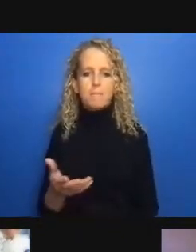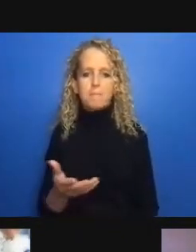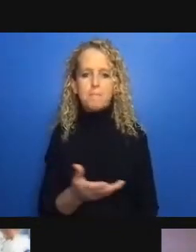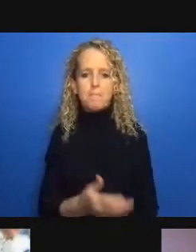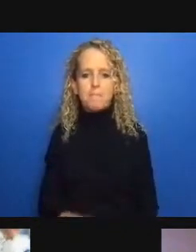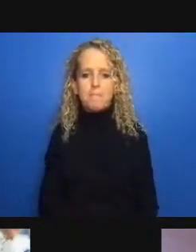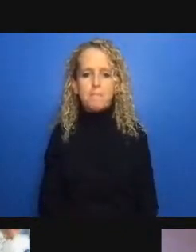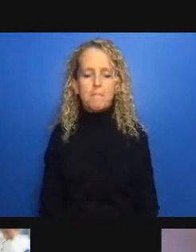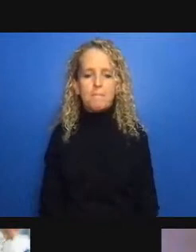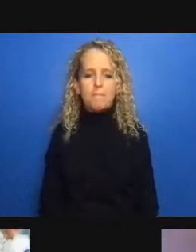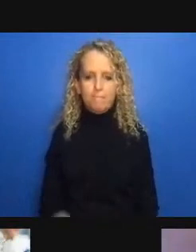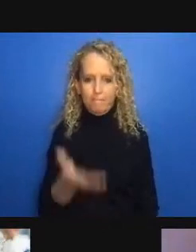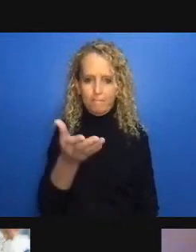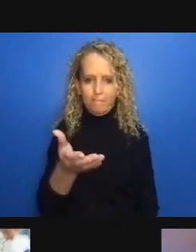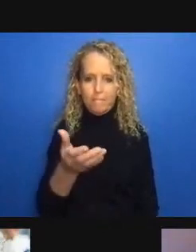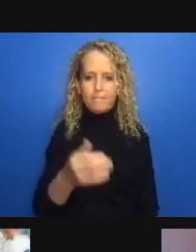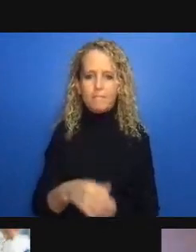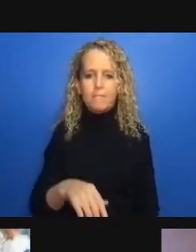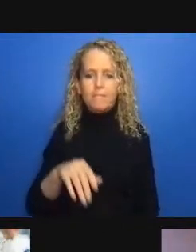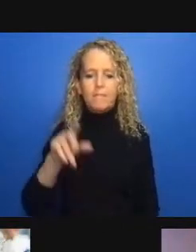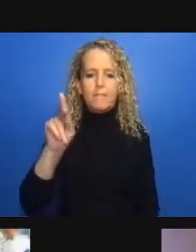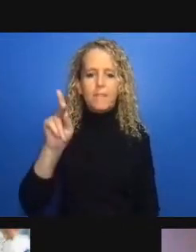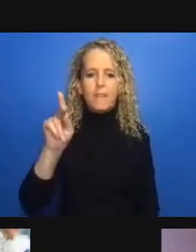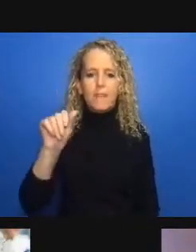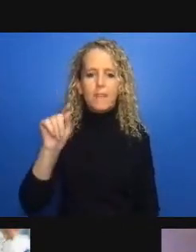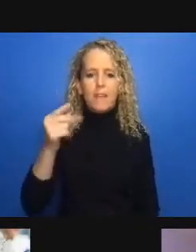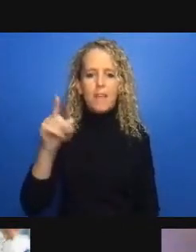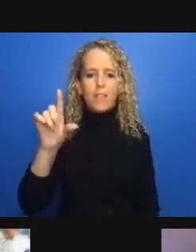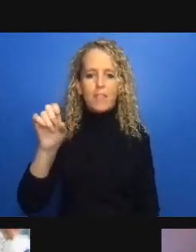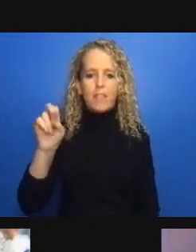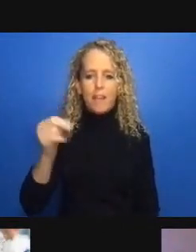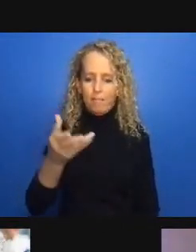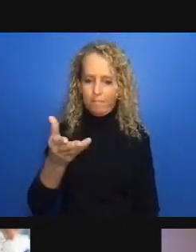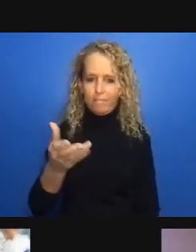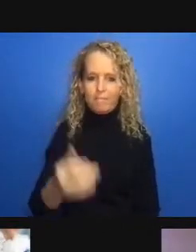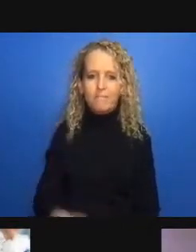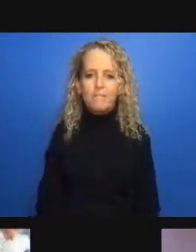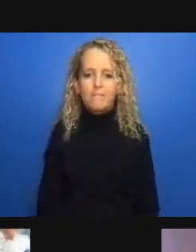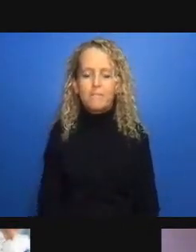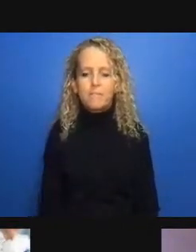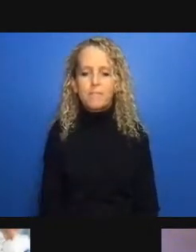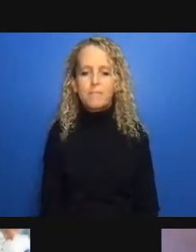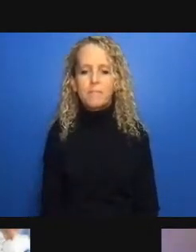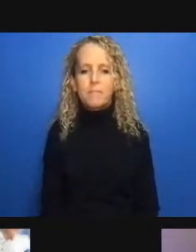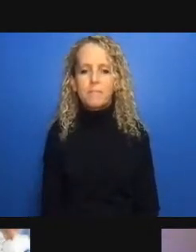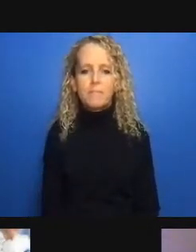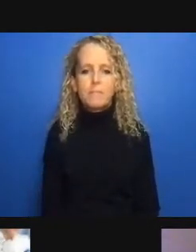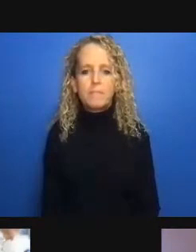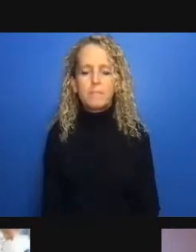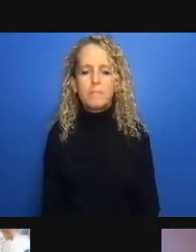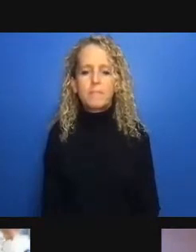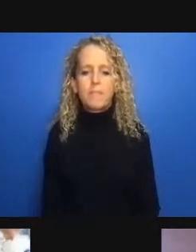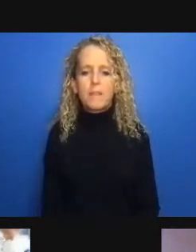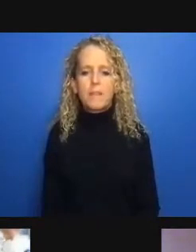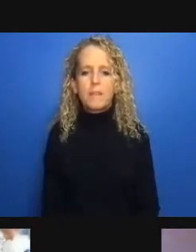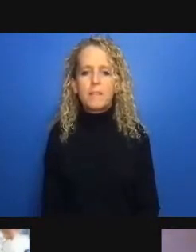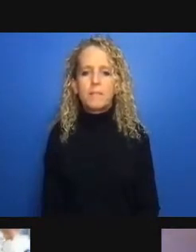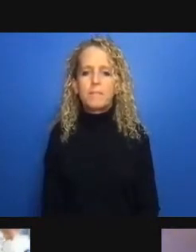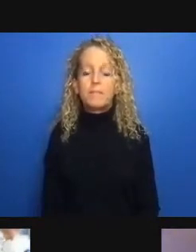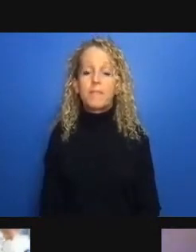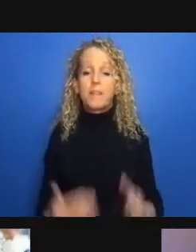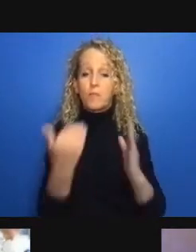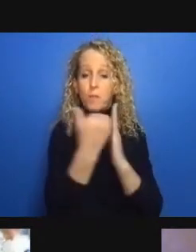Go ahead, Kathleen. I'm going to read on here. I mean, that we in this report, it kind of represents the voice of so many